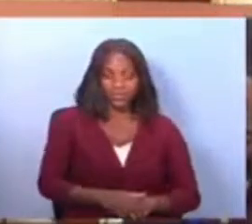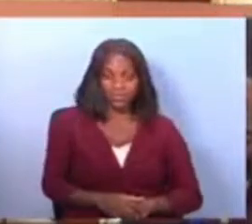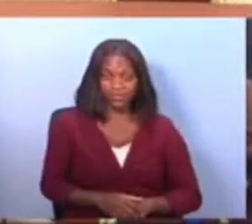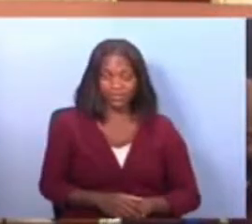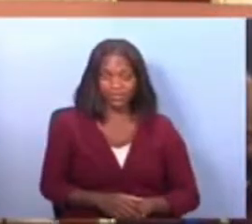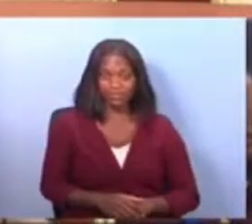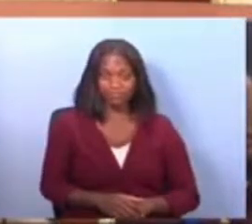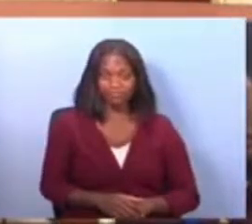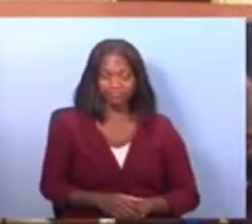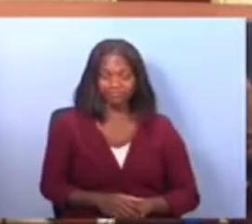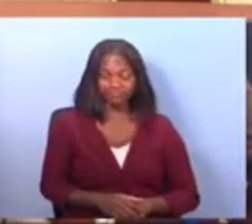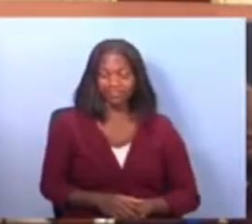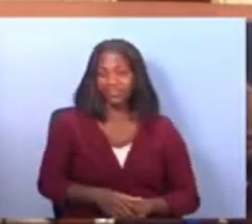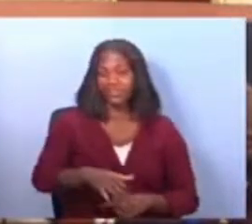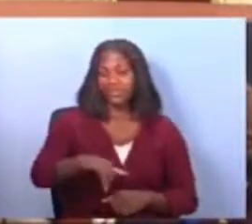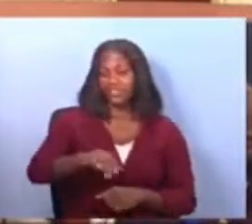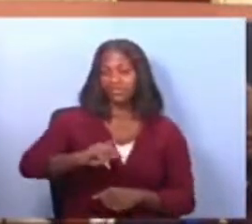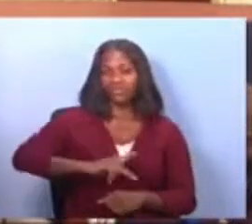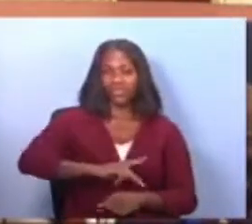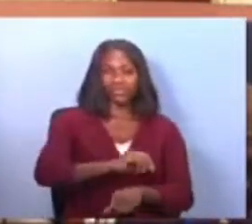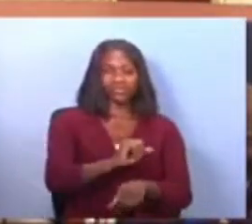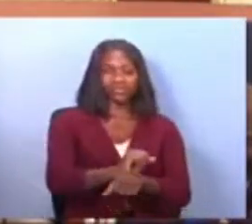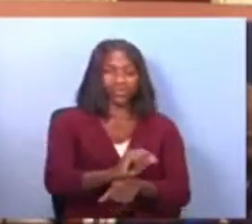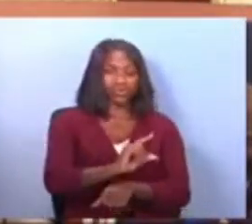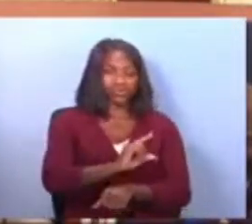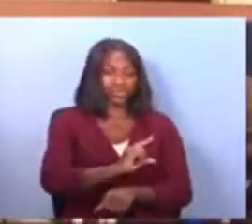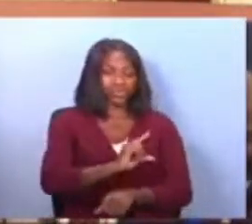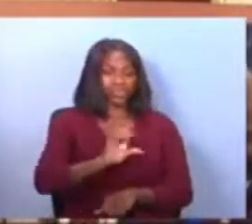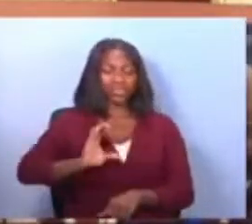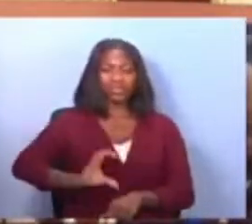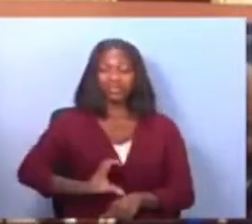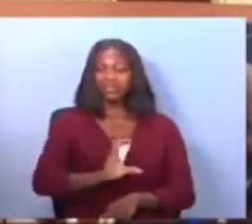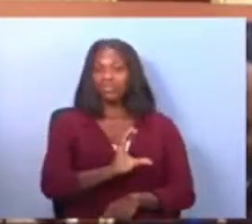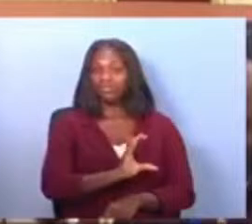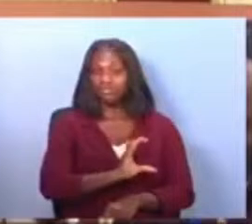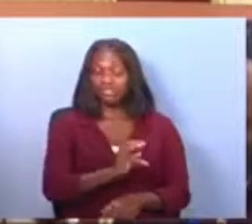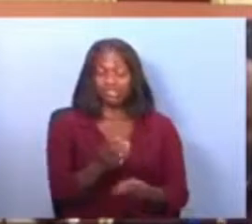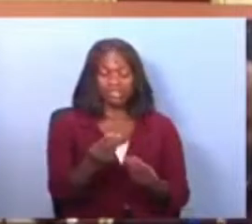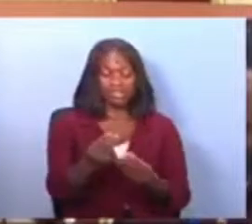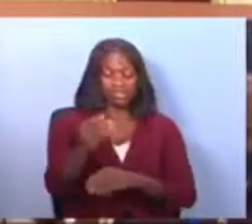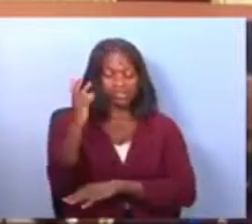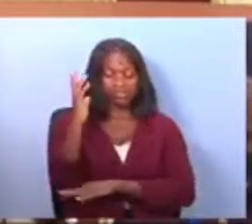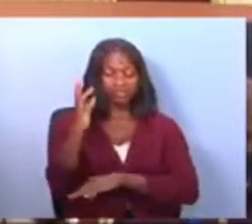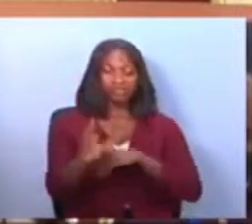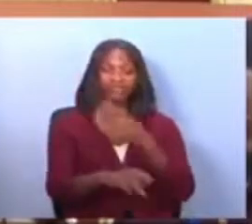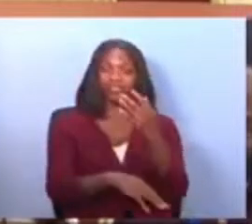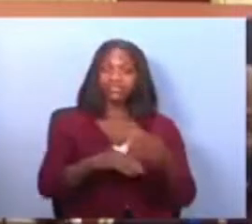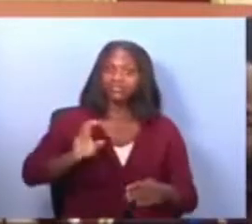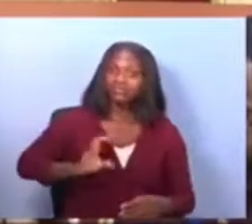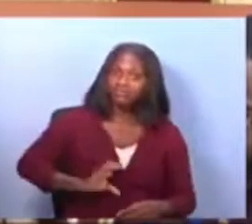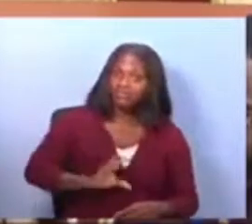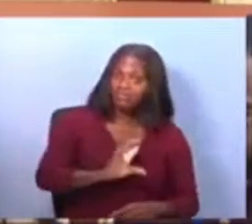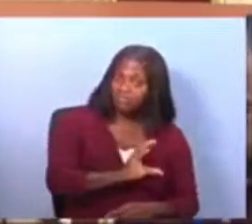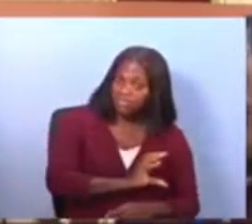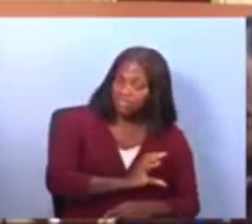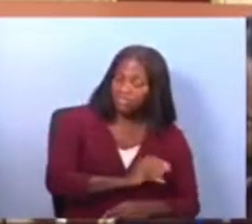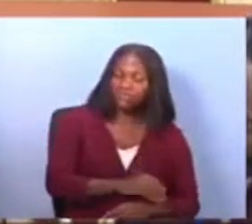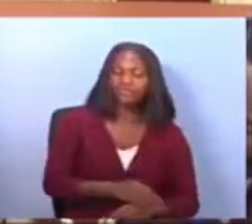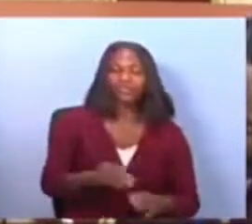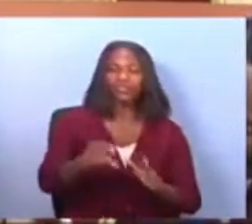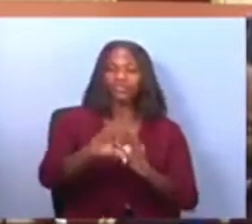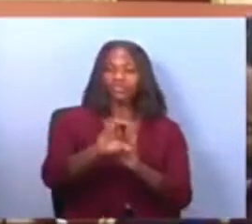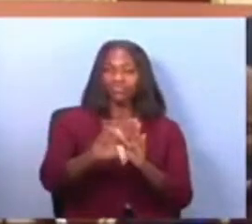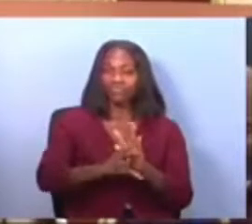Parliament, Dr. Marfo served on the Gender Committee, the Lands and Forestry Committee, the Constitutional and